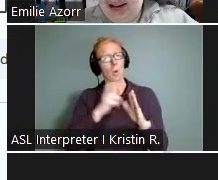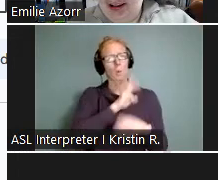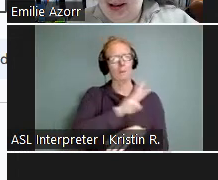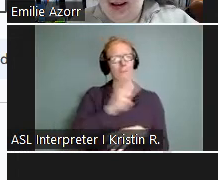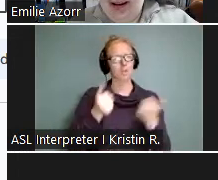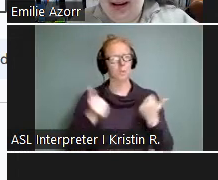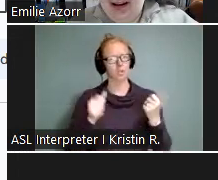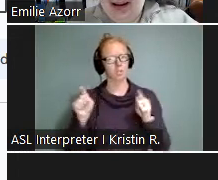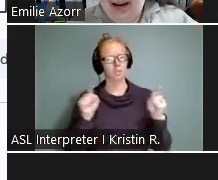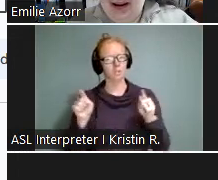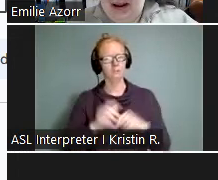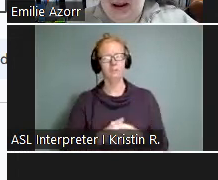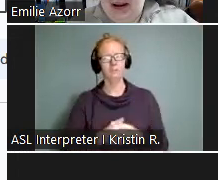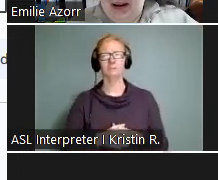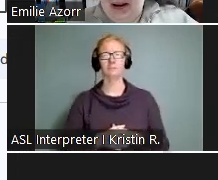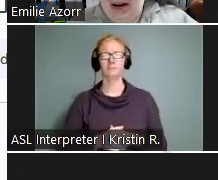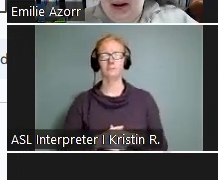page?